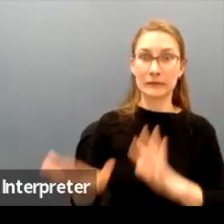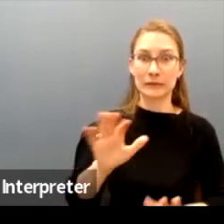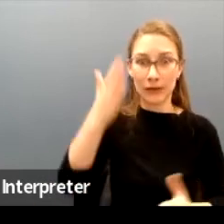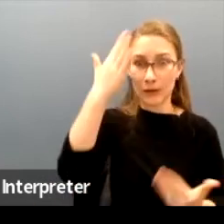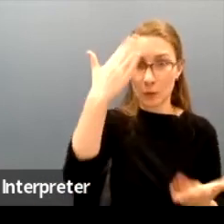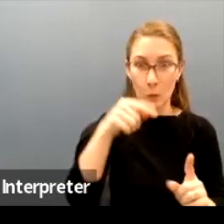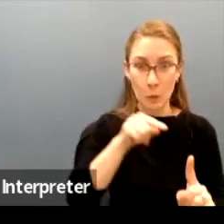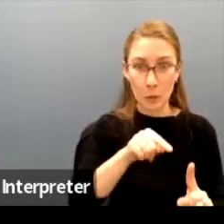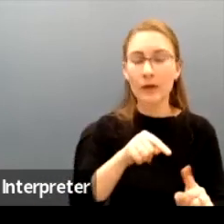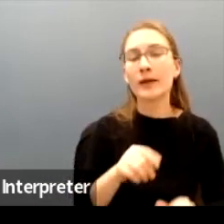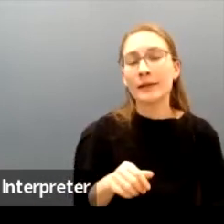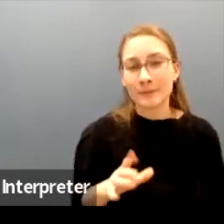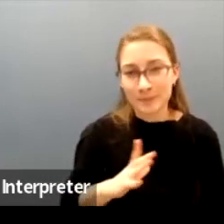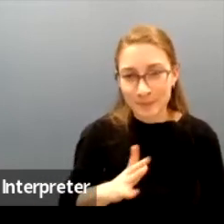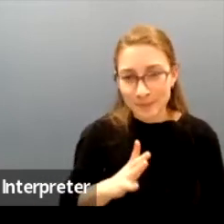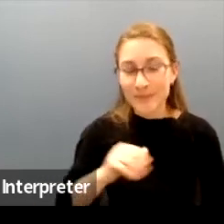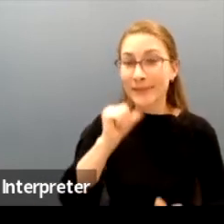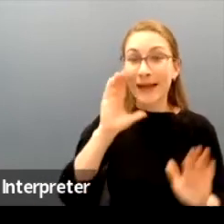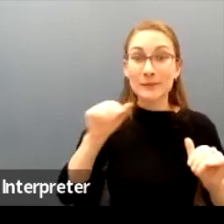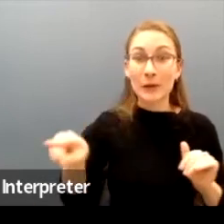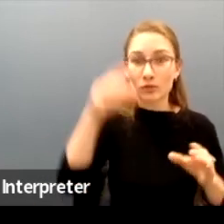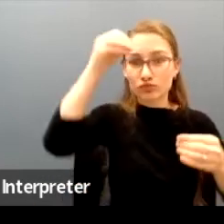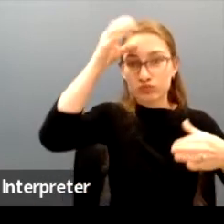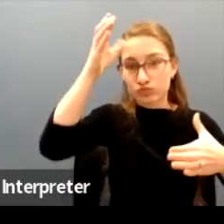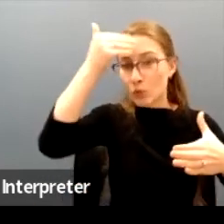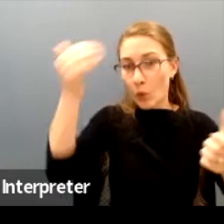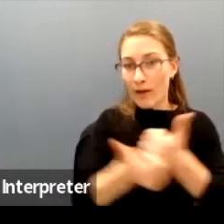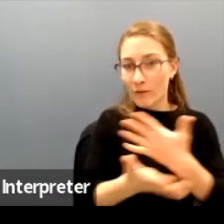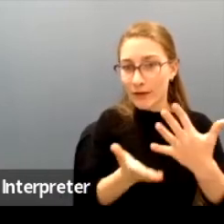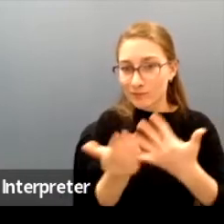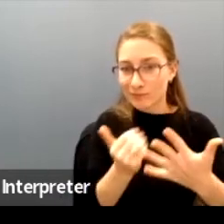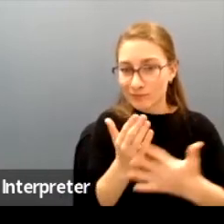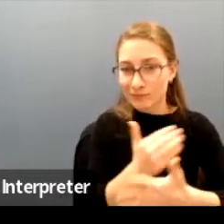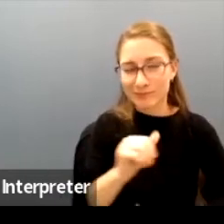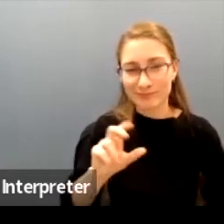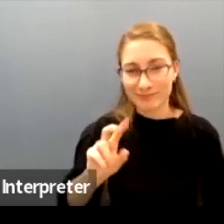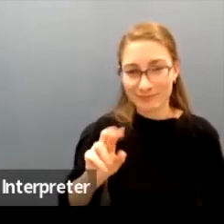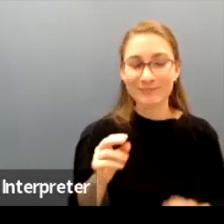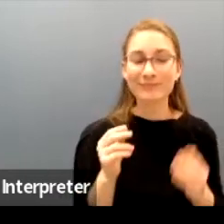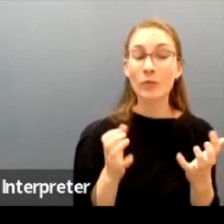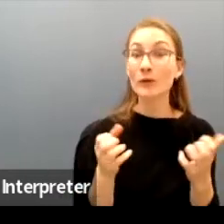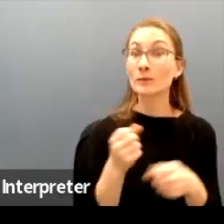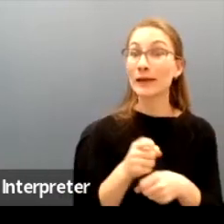to be familiar with them. This is just more to give you an idea of how to utilize the